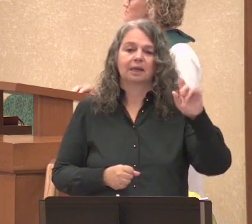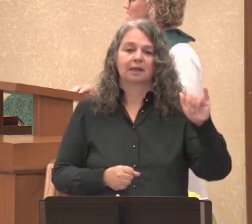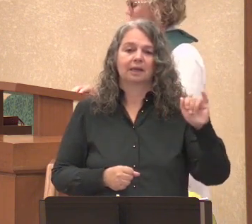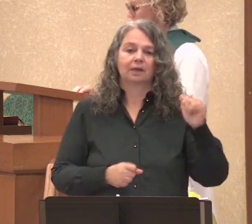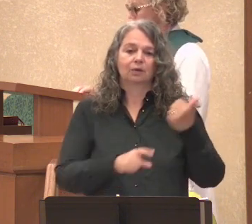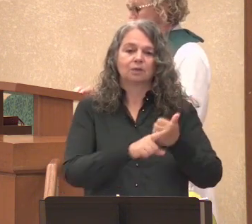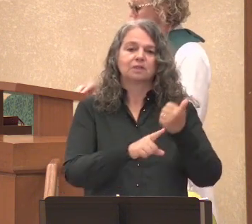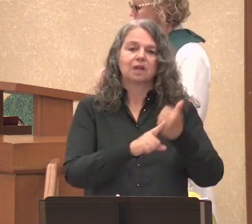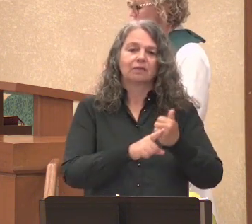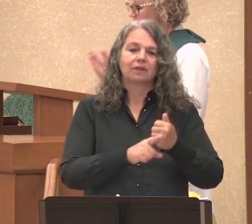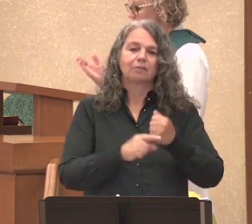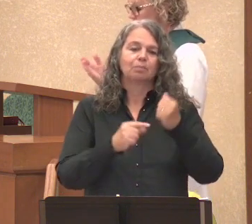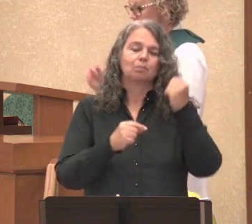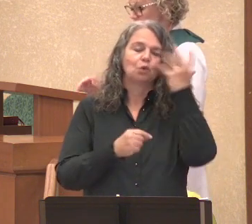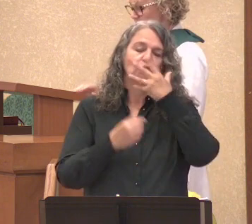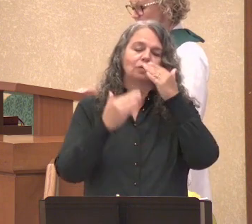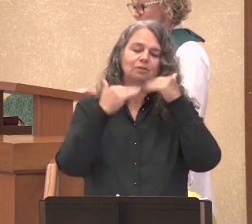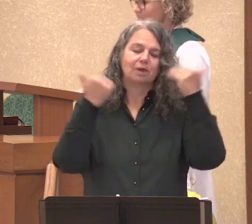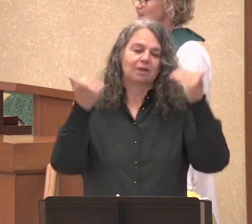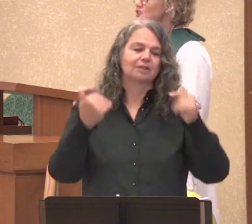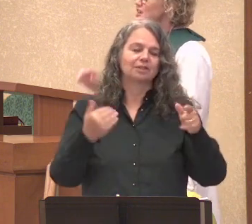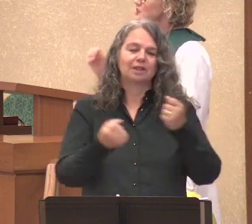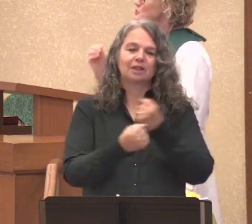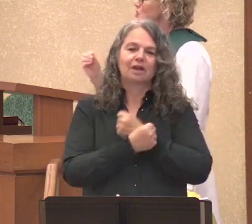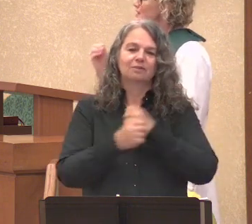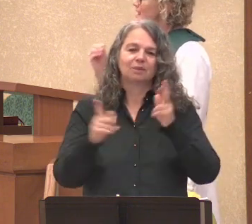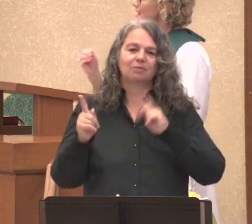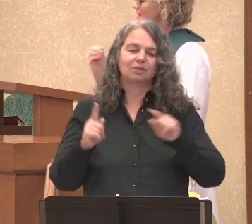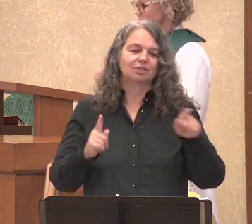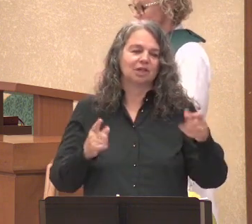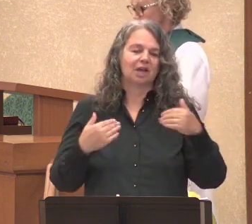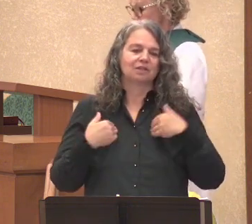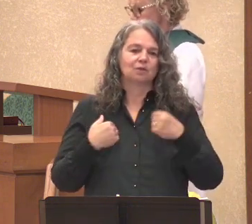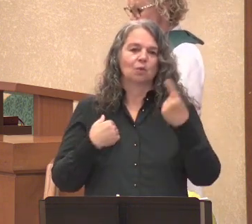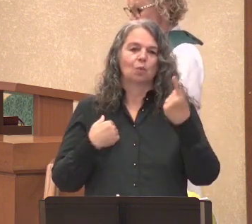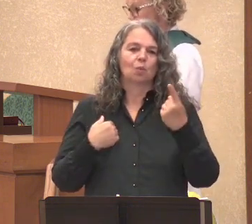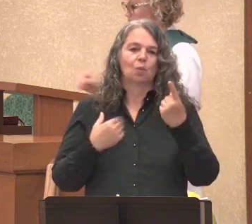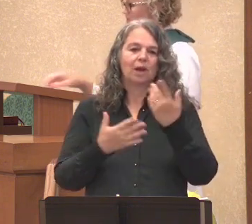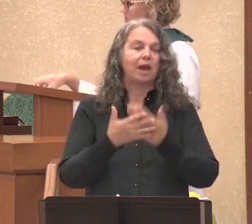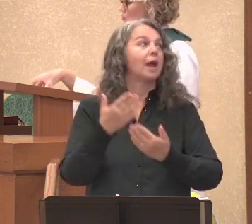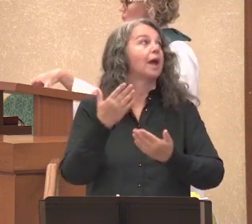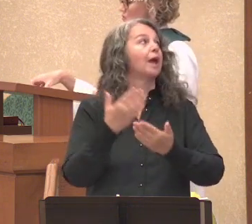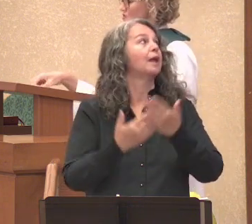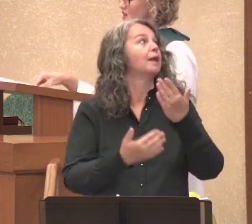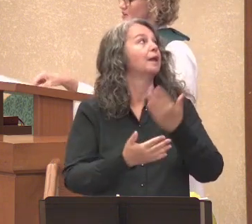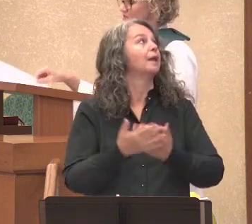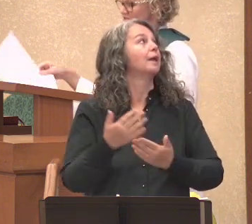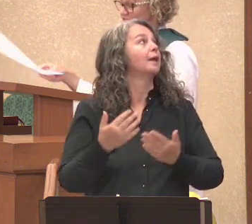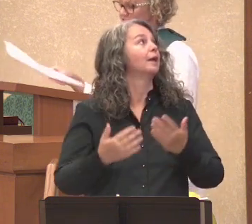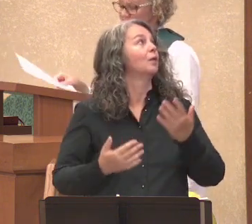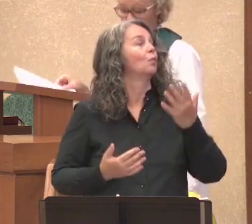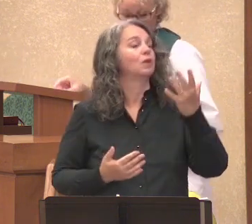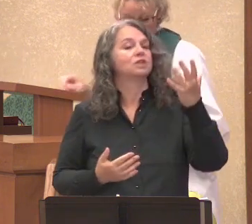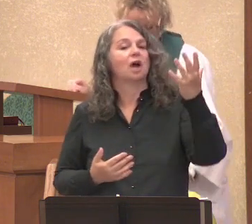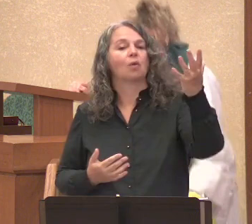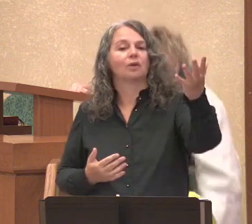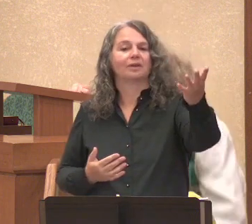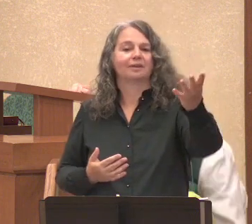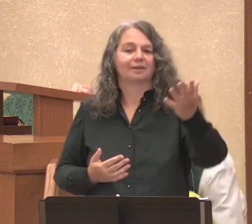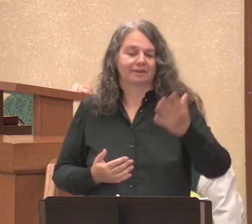beautiful smile. She loves people, and she has one hand that can reach out toward others.